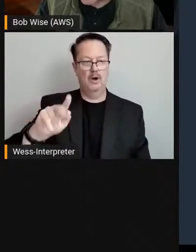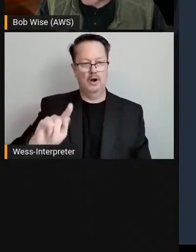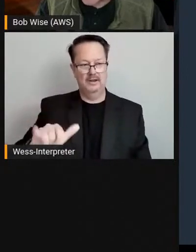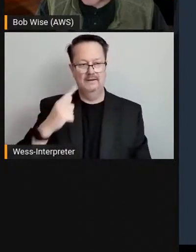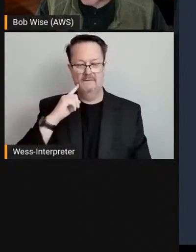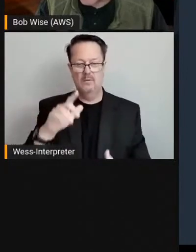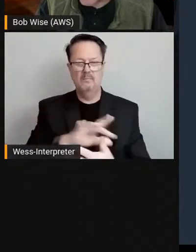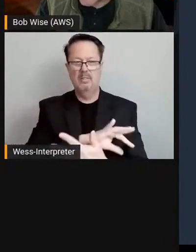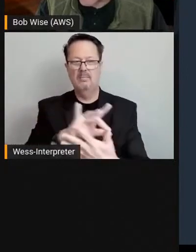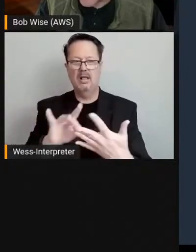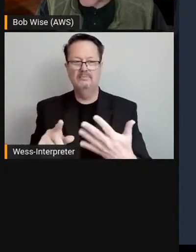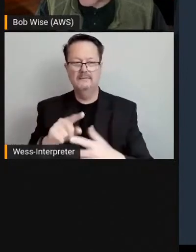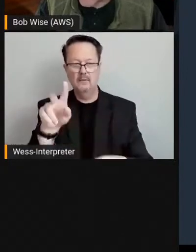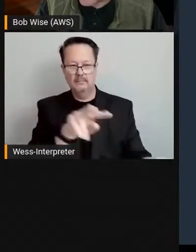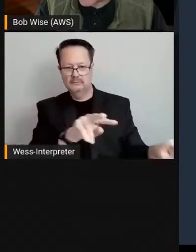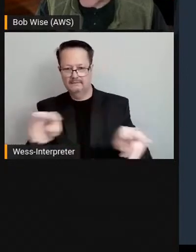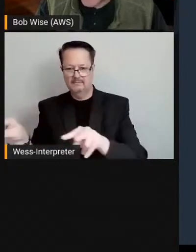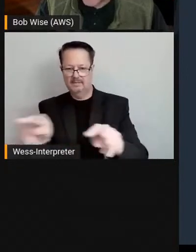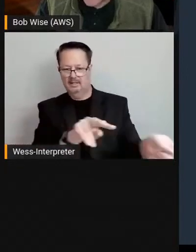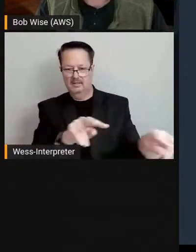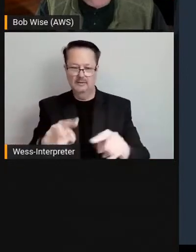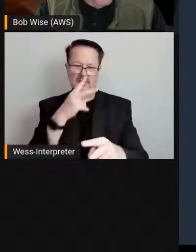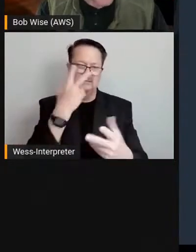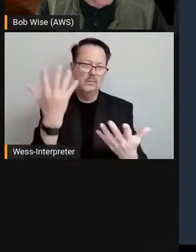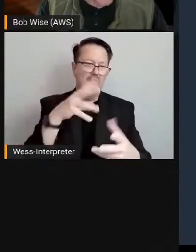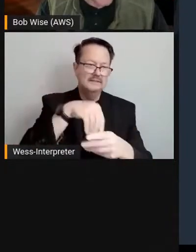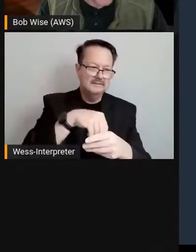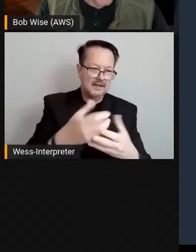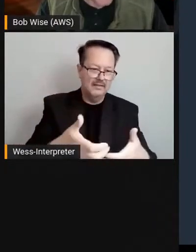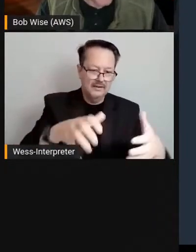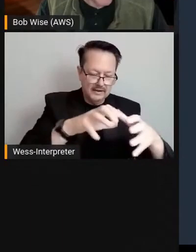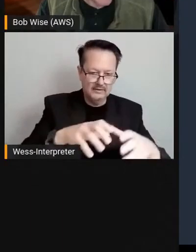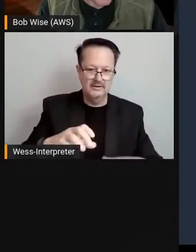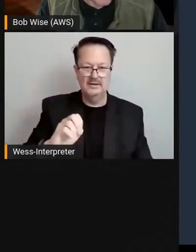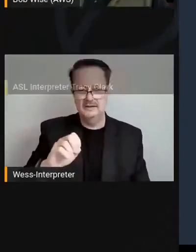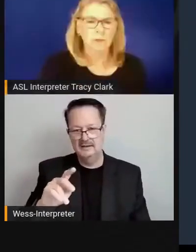for observability, including Container Insights, Prometheus, Grafana, to name a few.